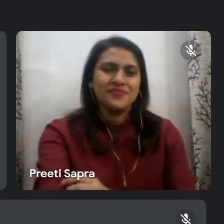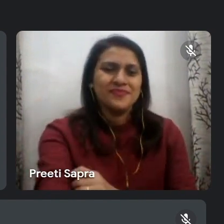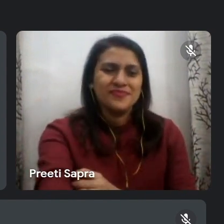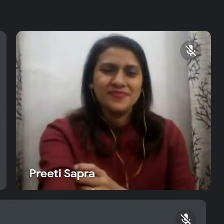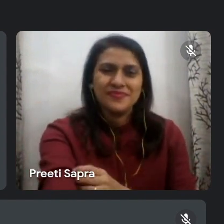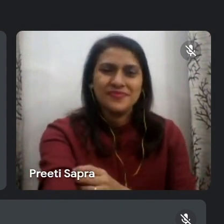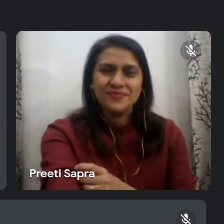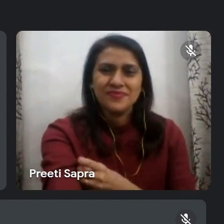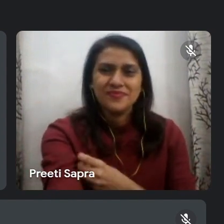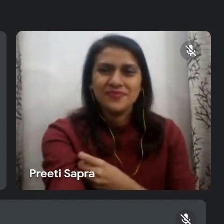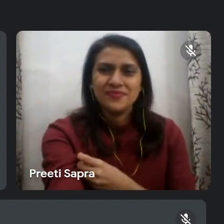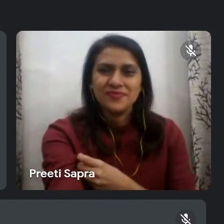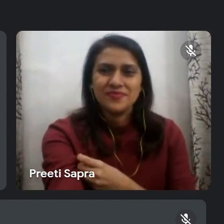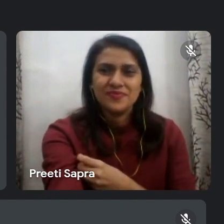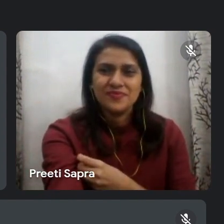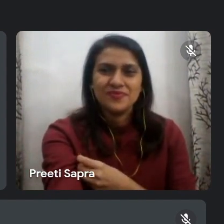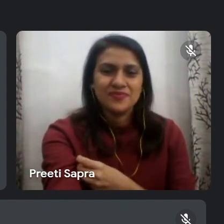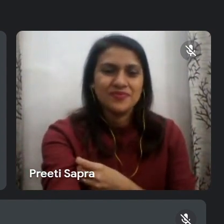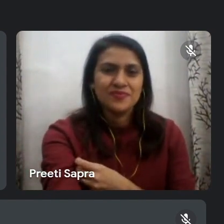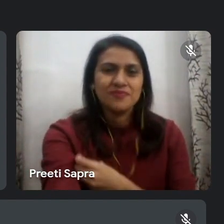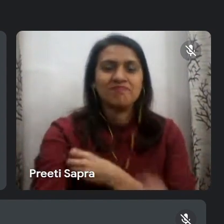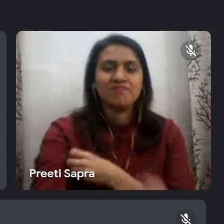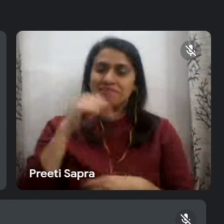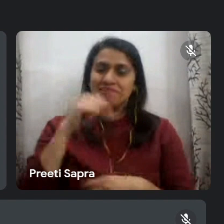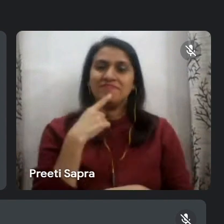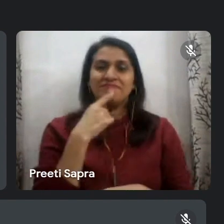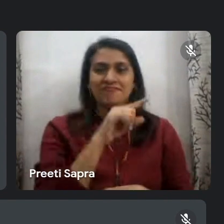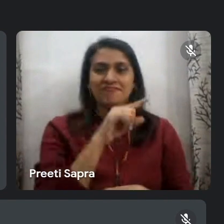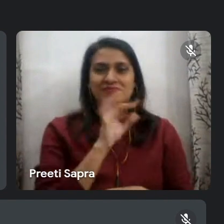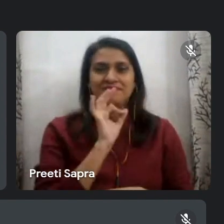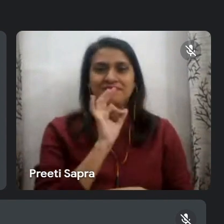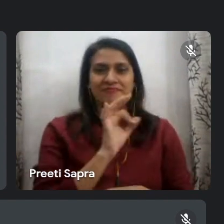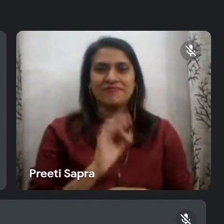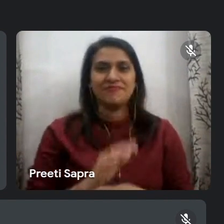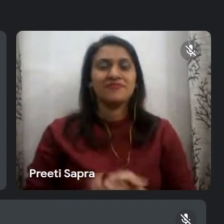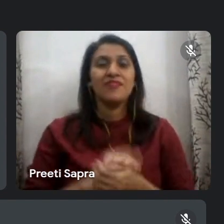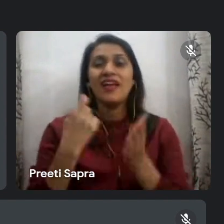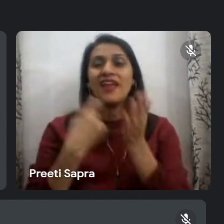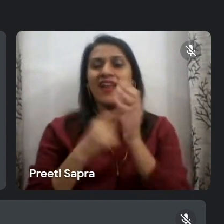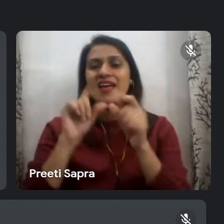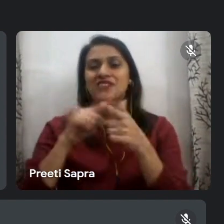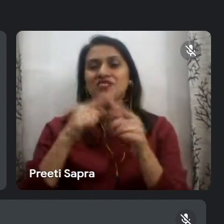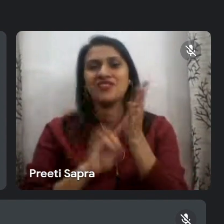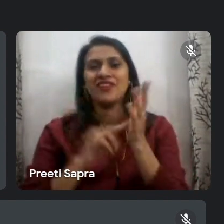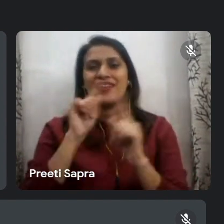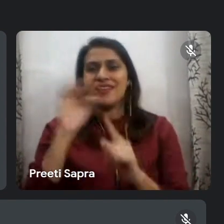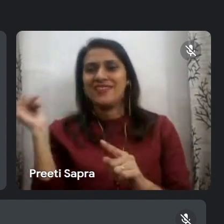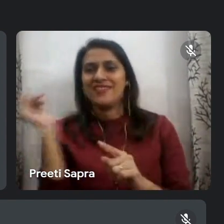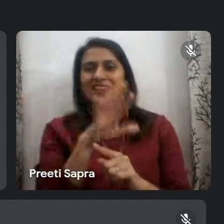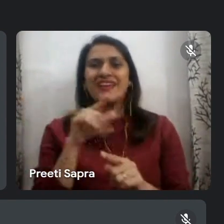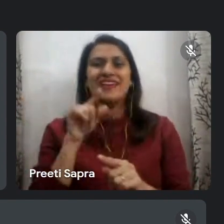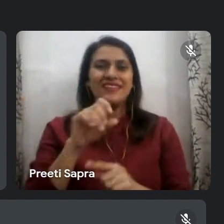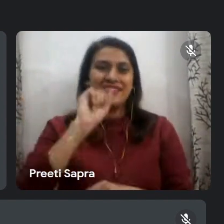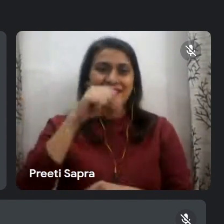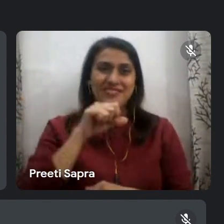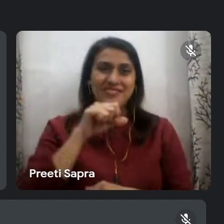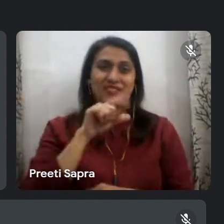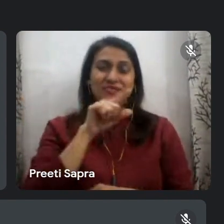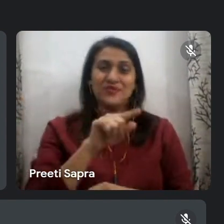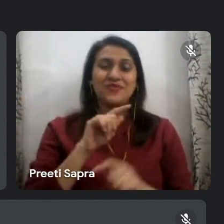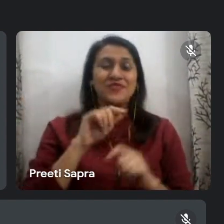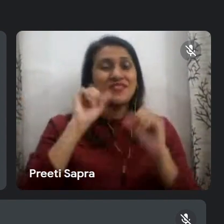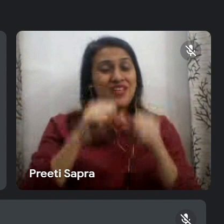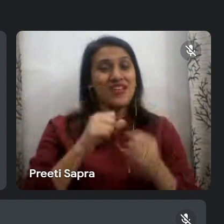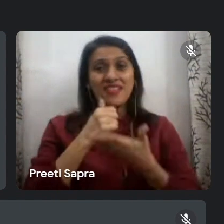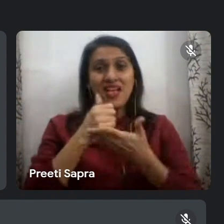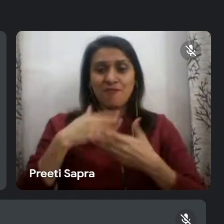you. Thanks. I think we also have a comment from Rajini ma'am. She says, I think you found help because you